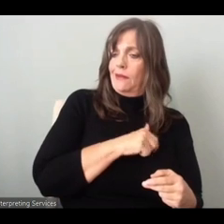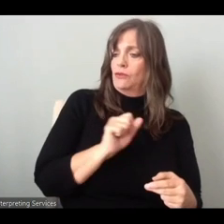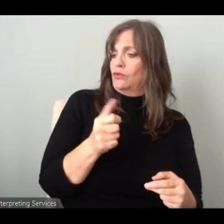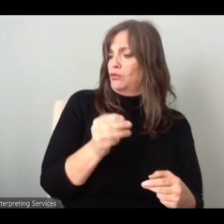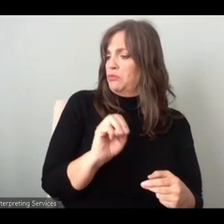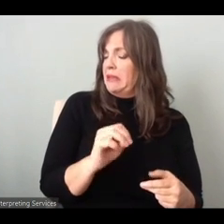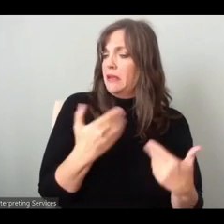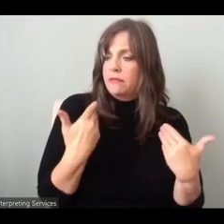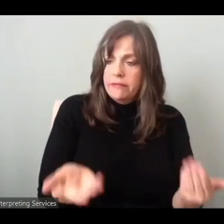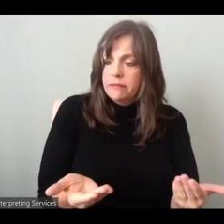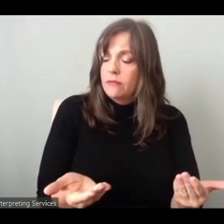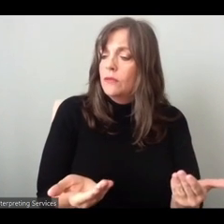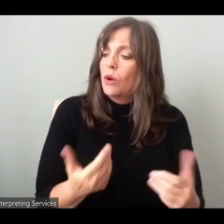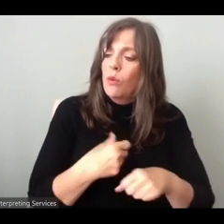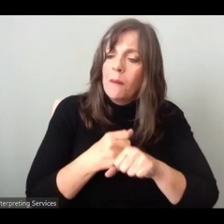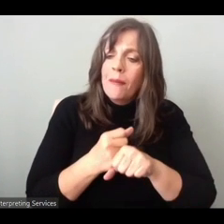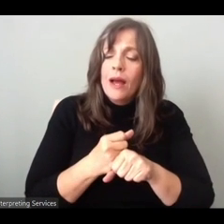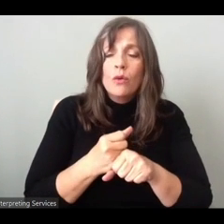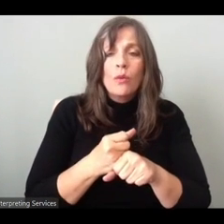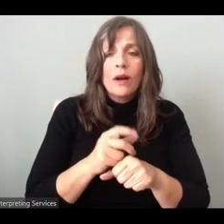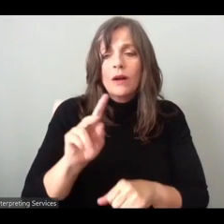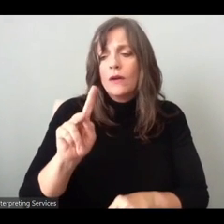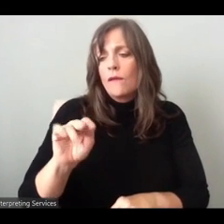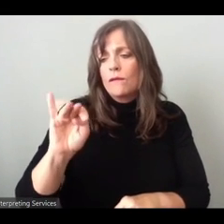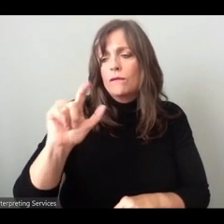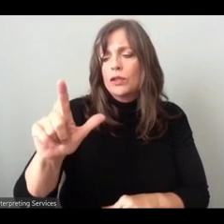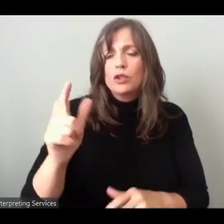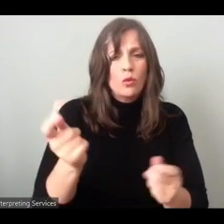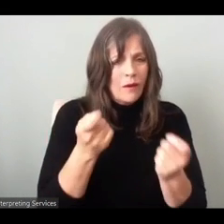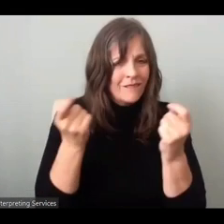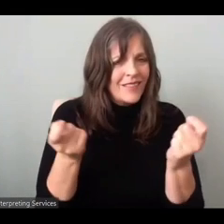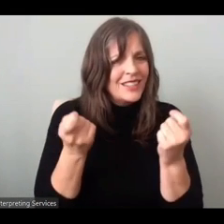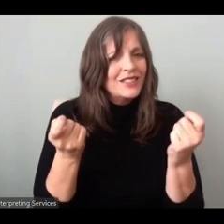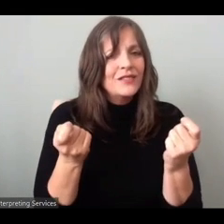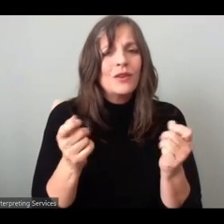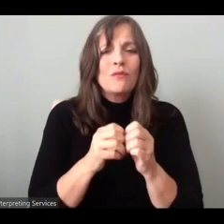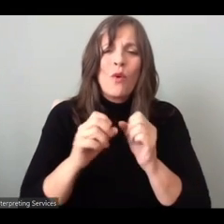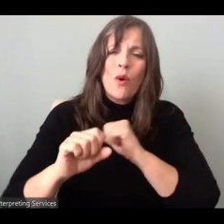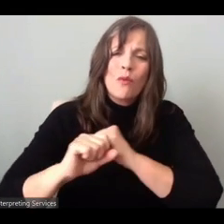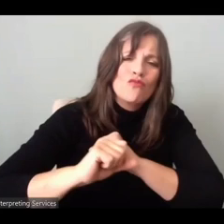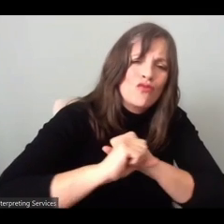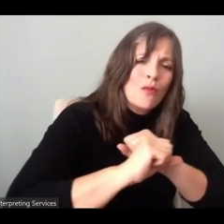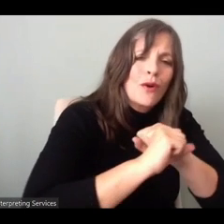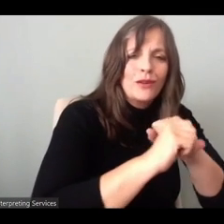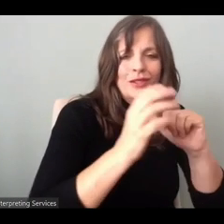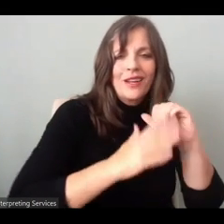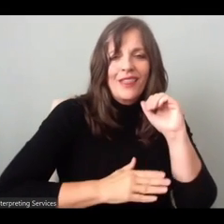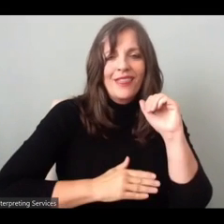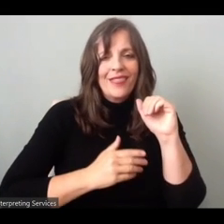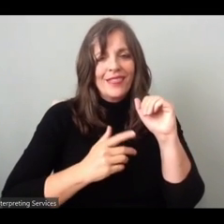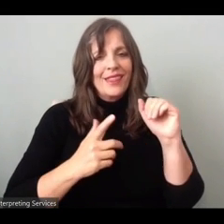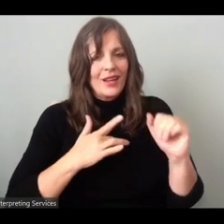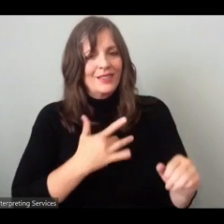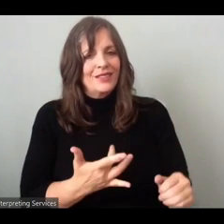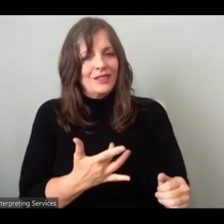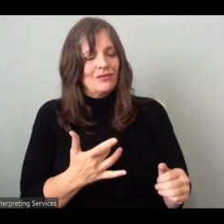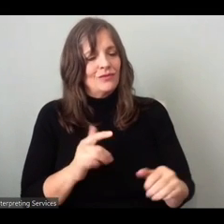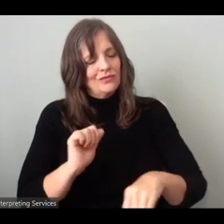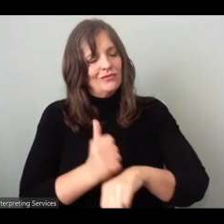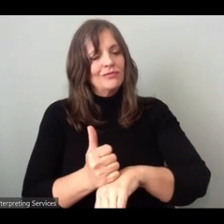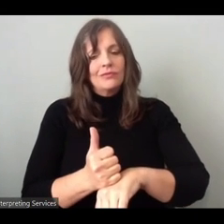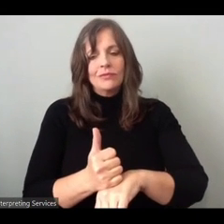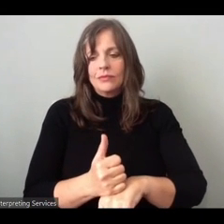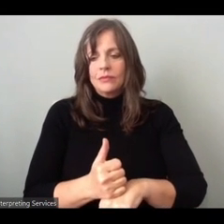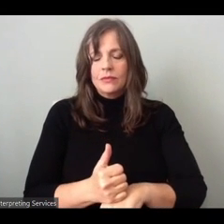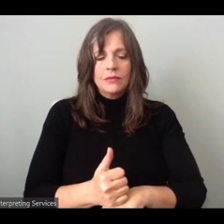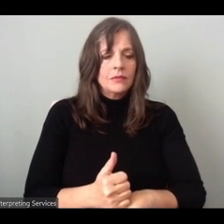kind of virtual, not festival, but just a lot more promotion virtually than we might normally do, and a